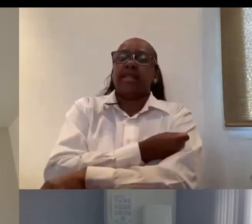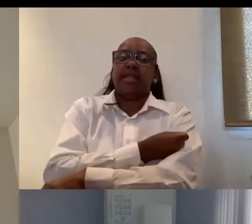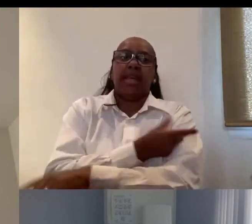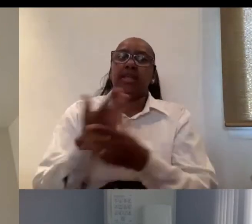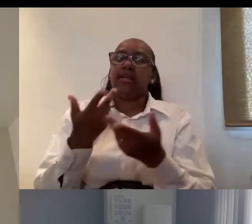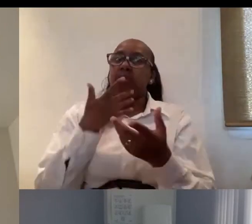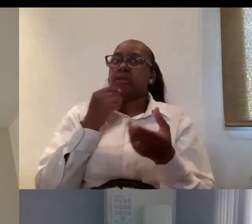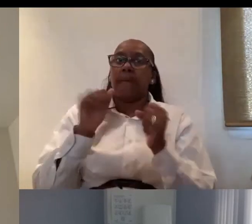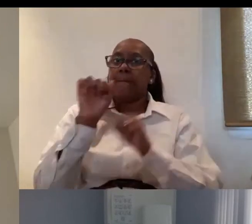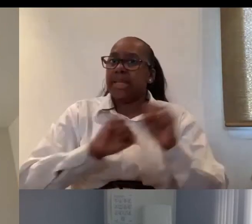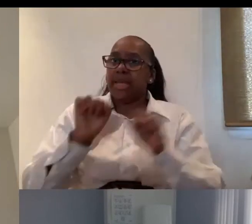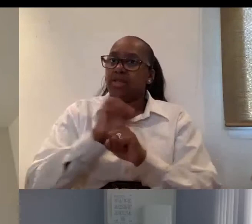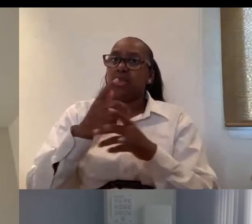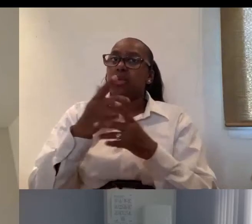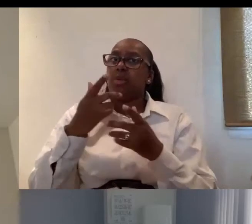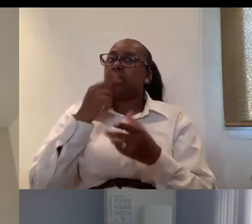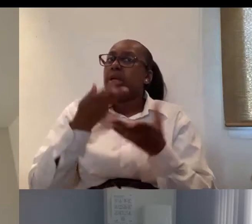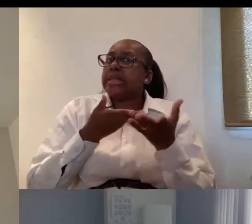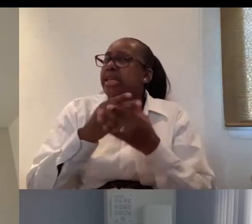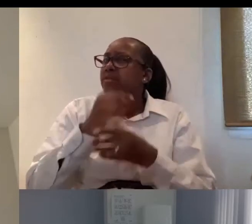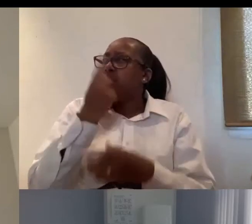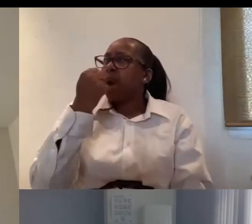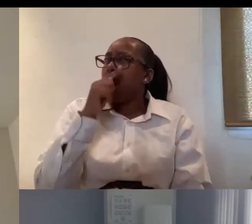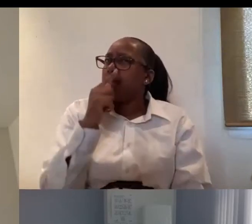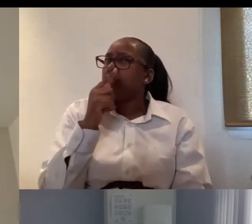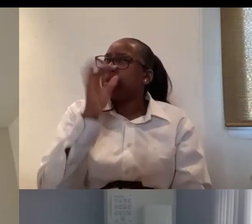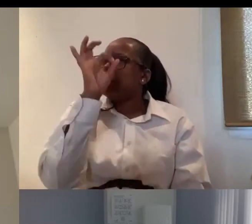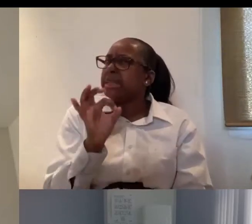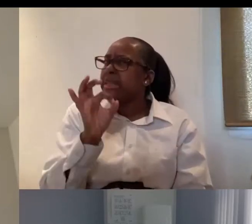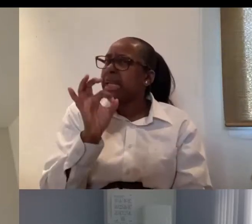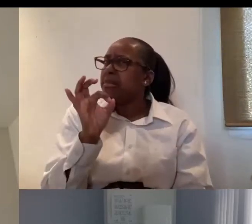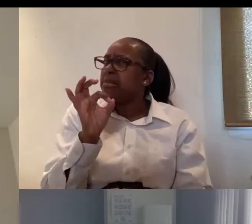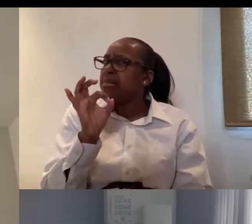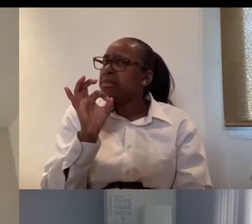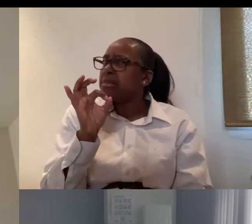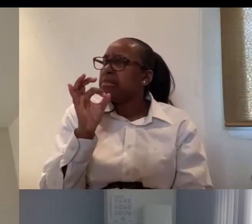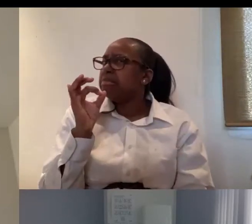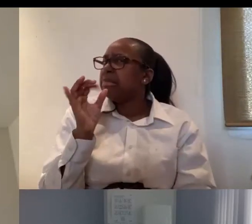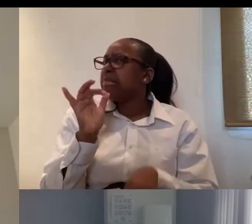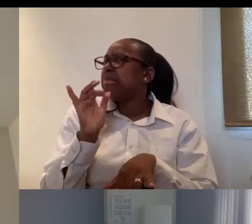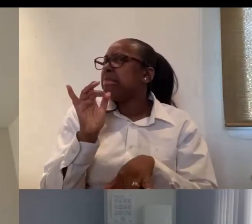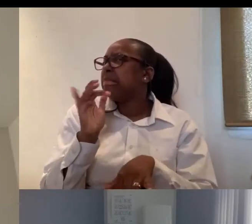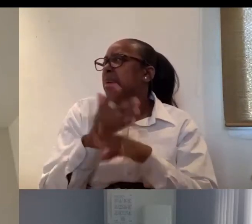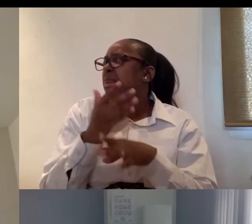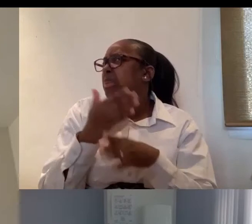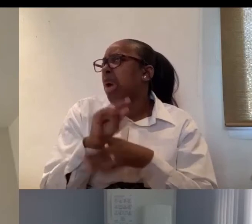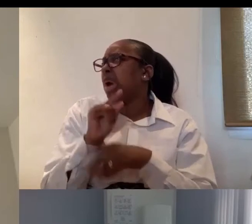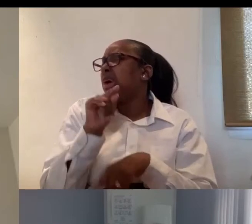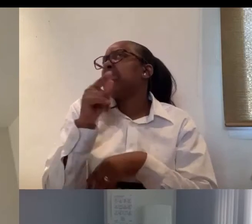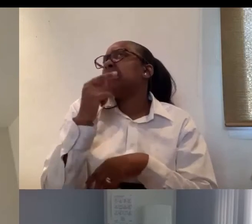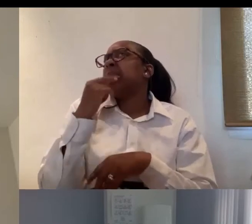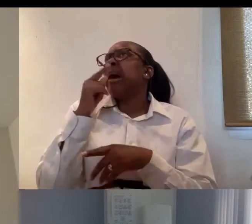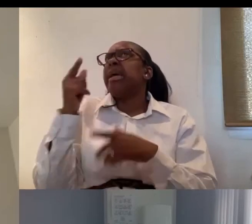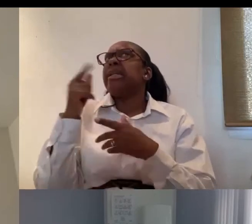you've had the 2 doses, it doesn't give 100% effectiveness. And the person goes on to say that it doesn't stop me getting COVID or even